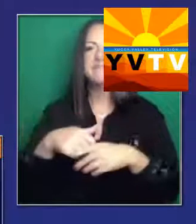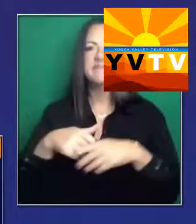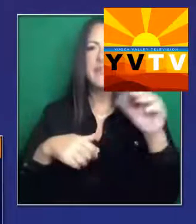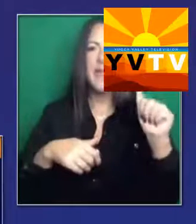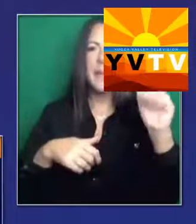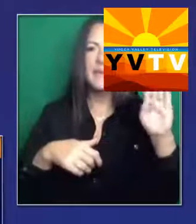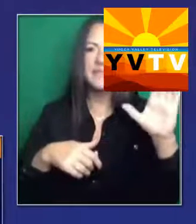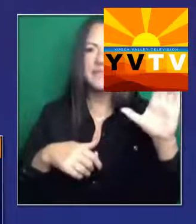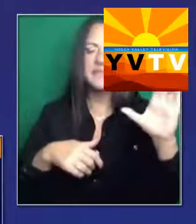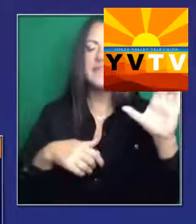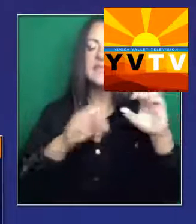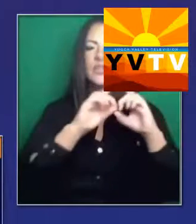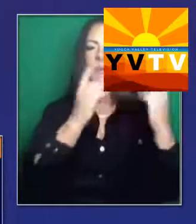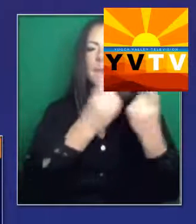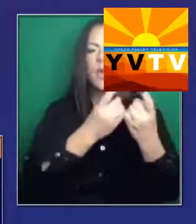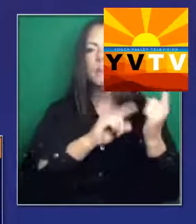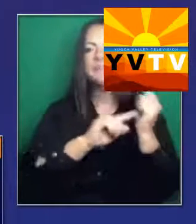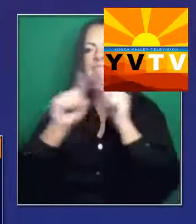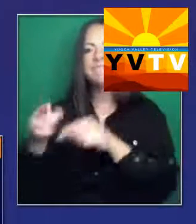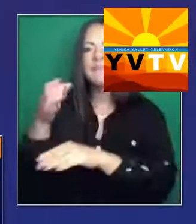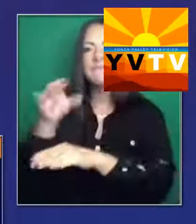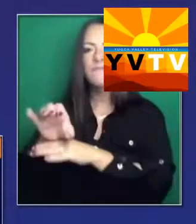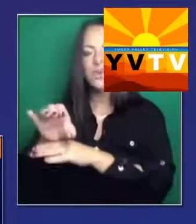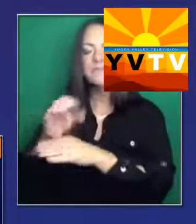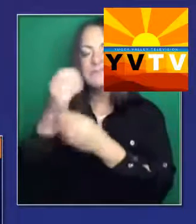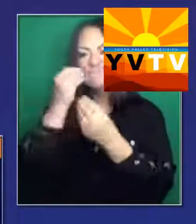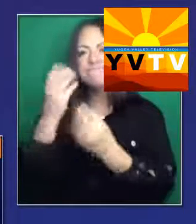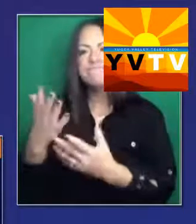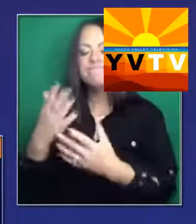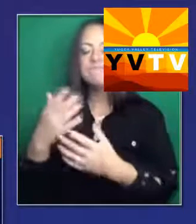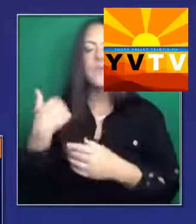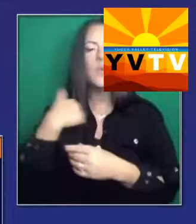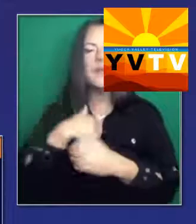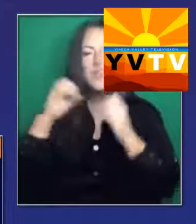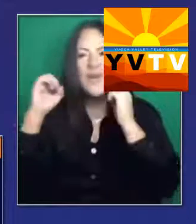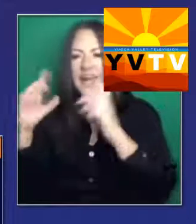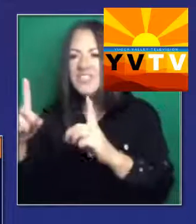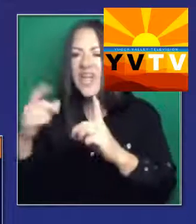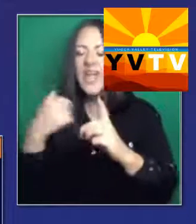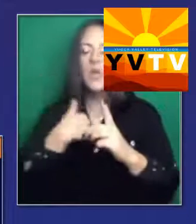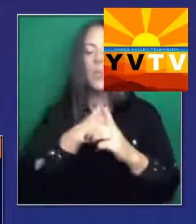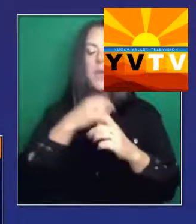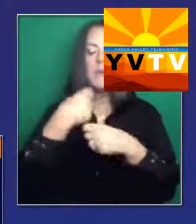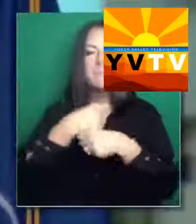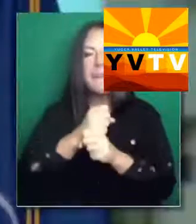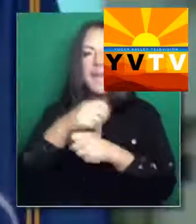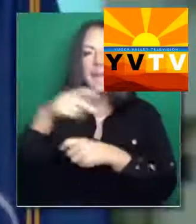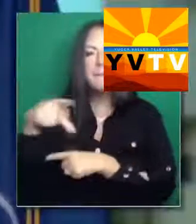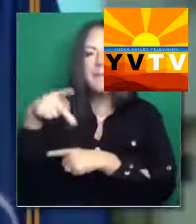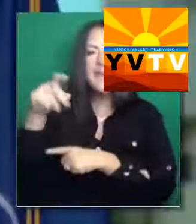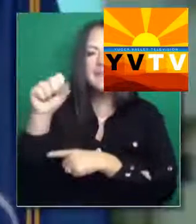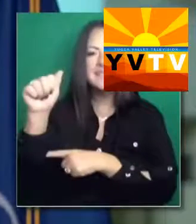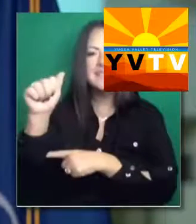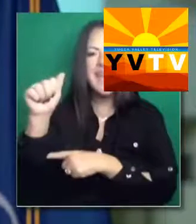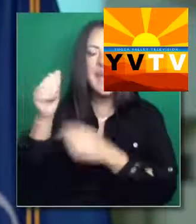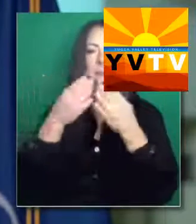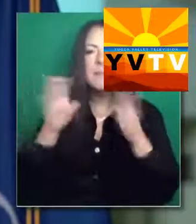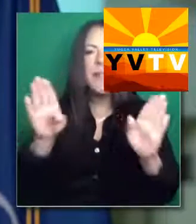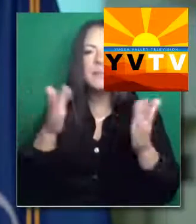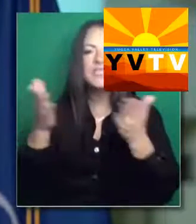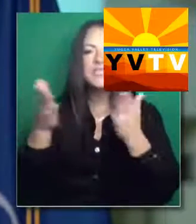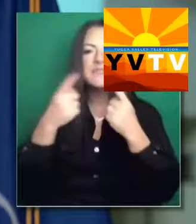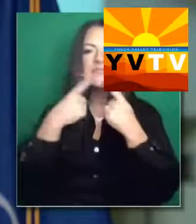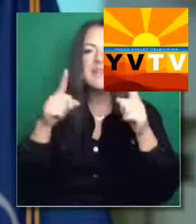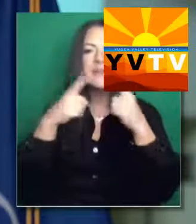address some of the enforcement. So you educate, a lot more on PSAs. We've talked a lot about that. You encourage through